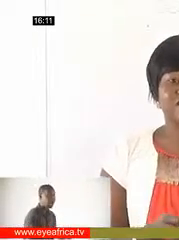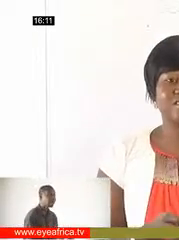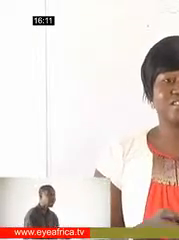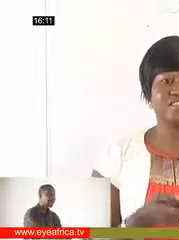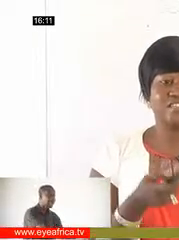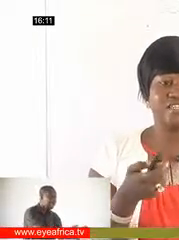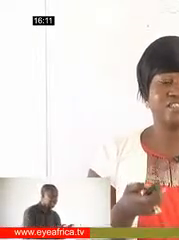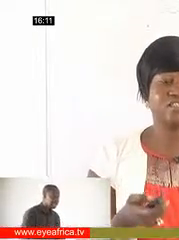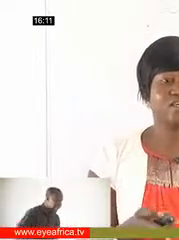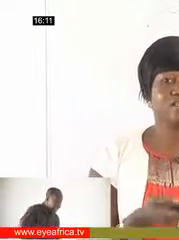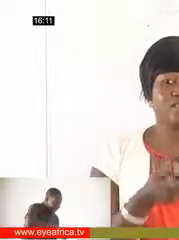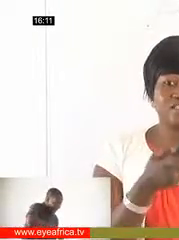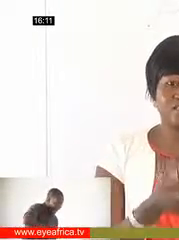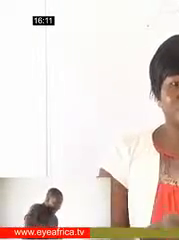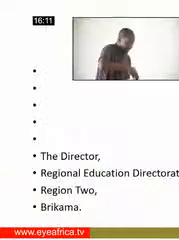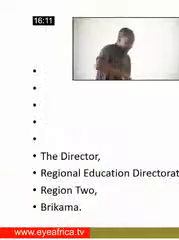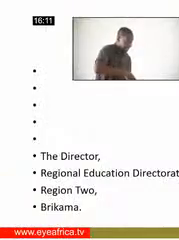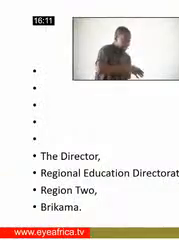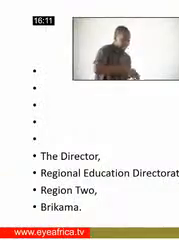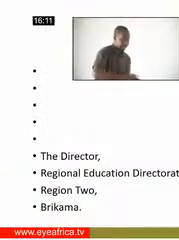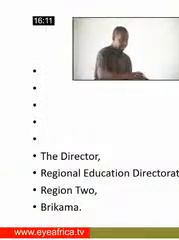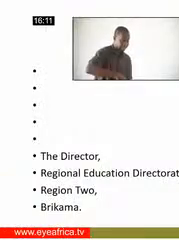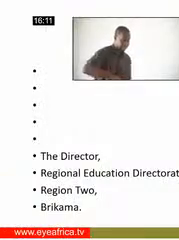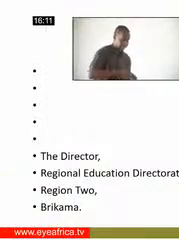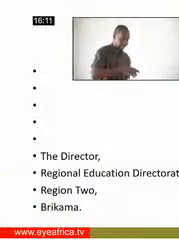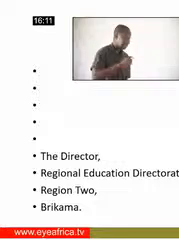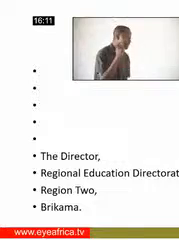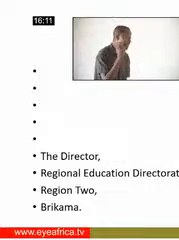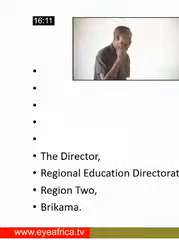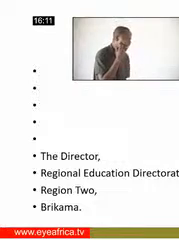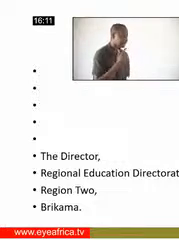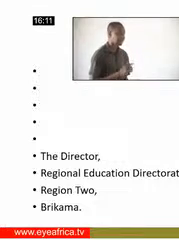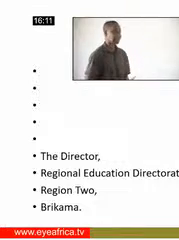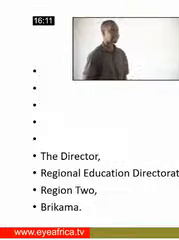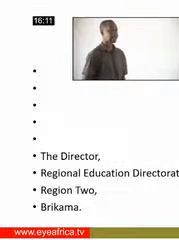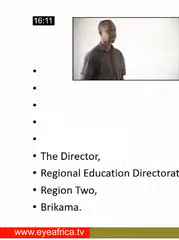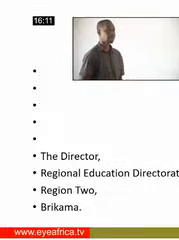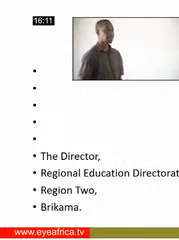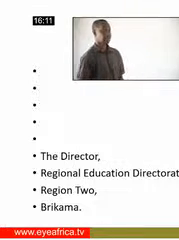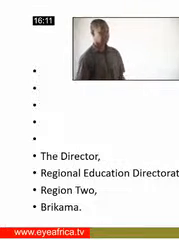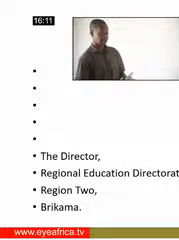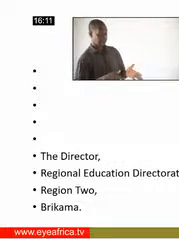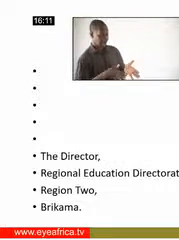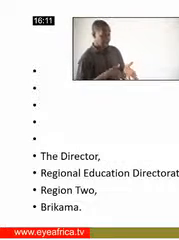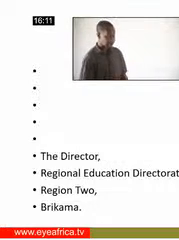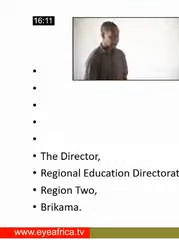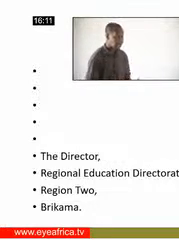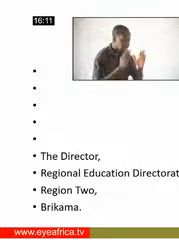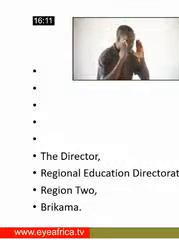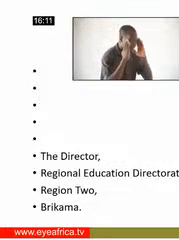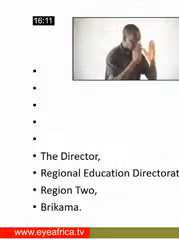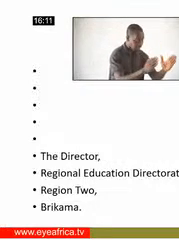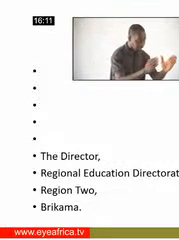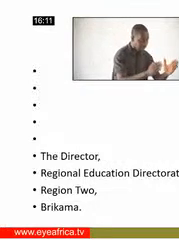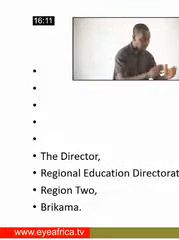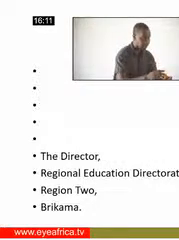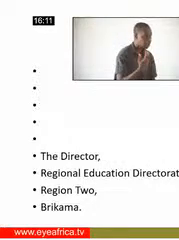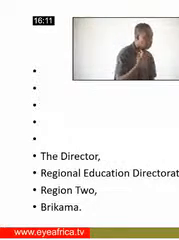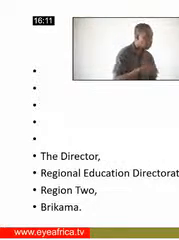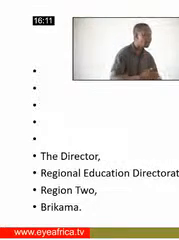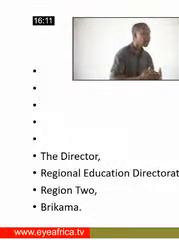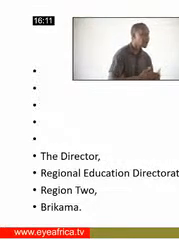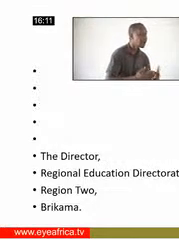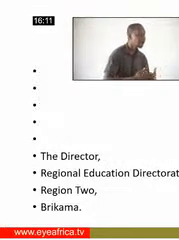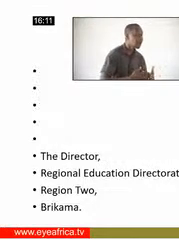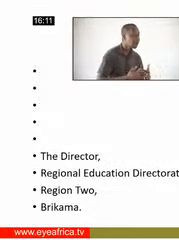sender's address, date, and the recipient address. Stay tuned to know more about the other features.